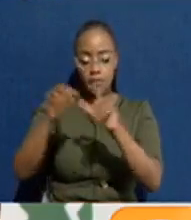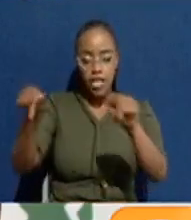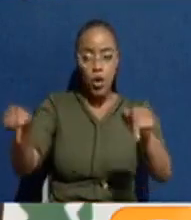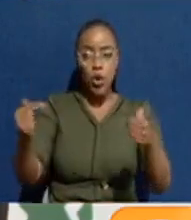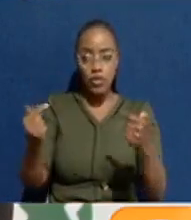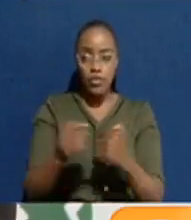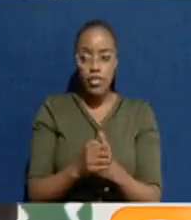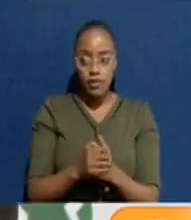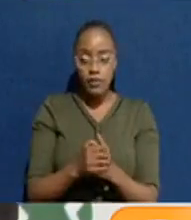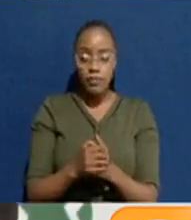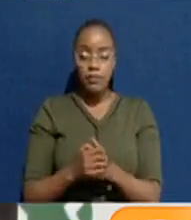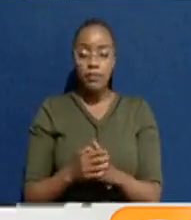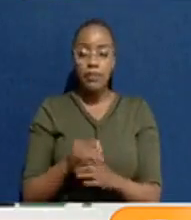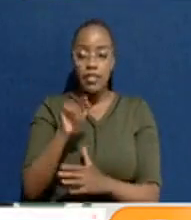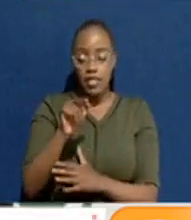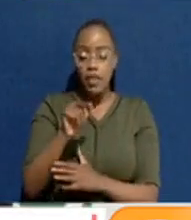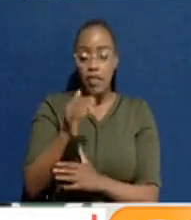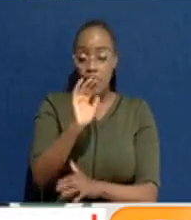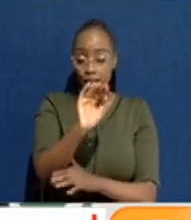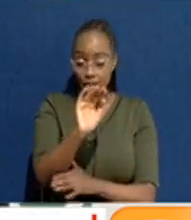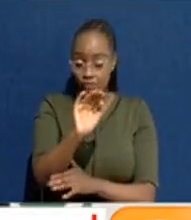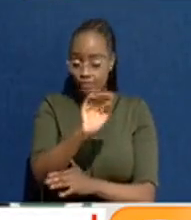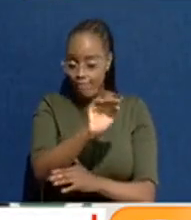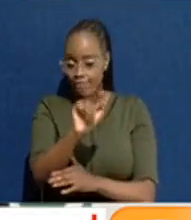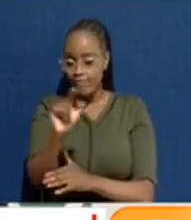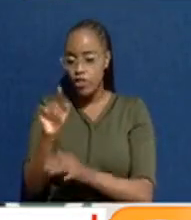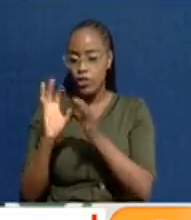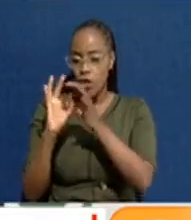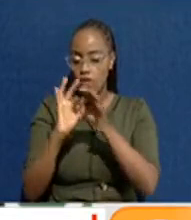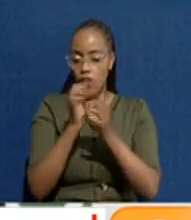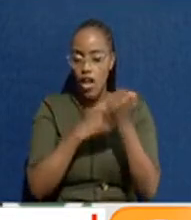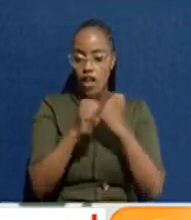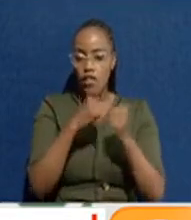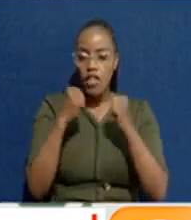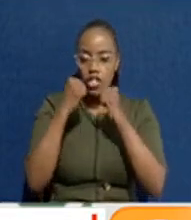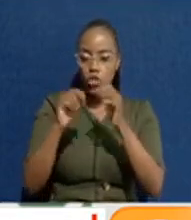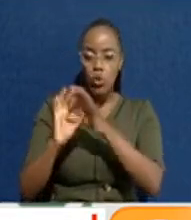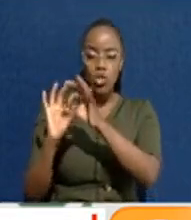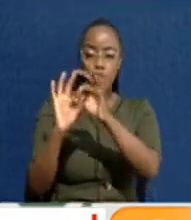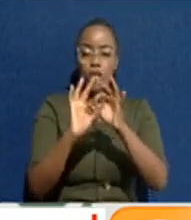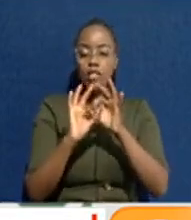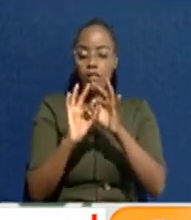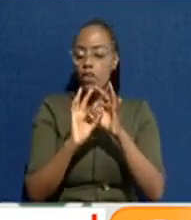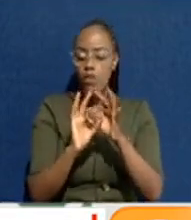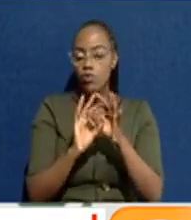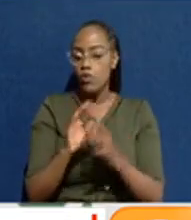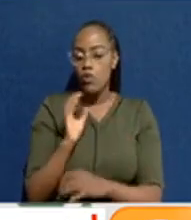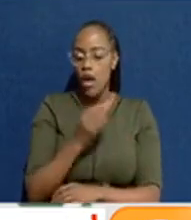For swift action, it calls for united action and strong solidarity on our